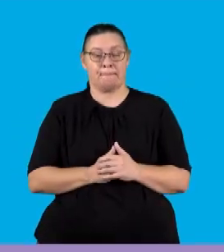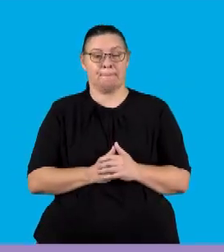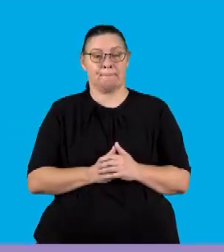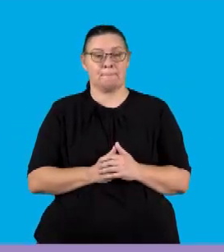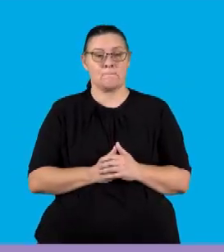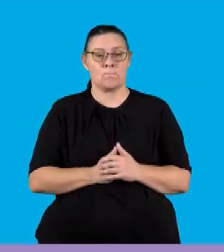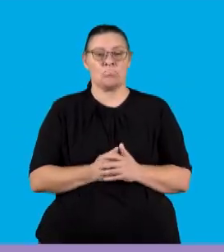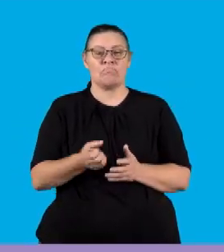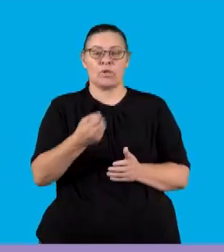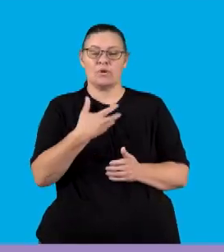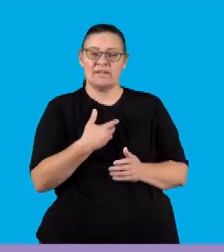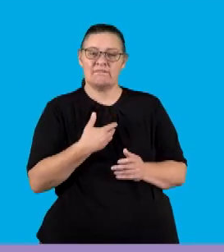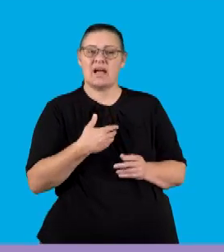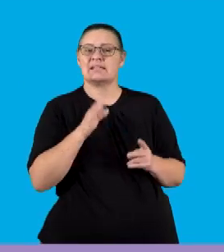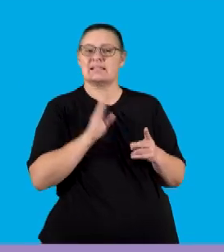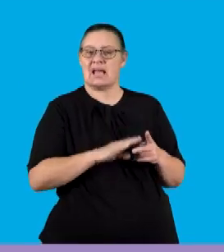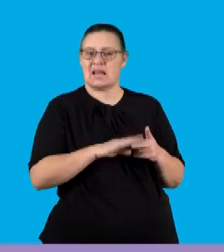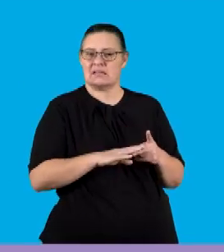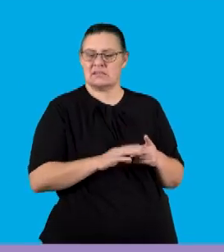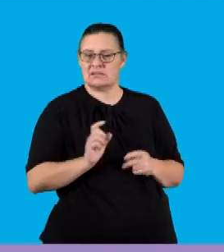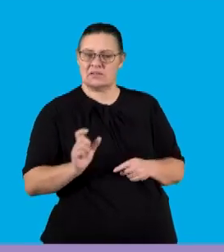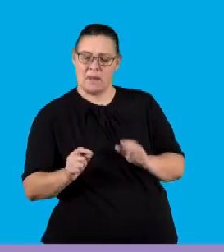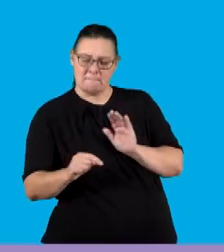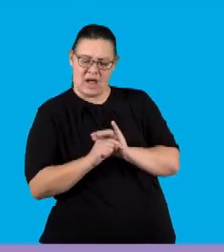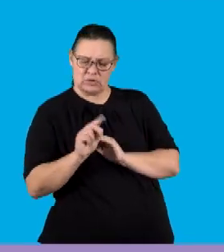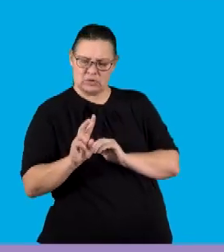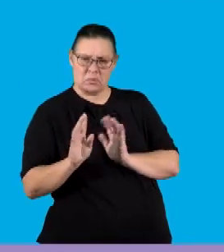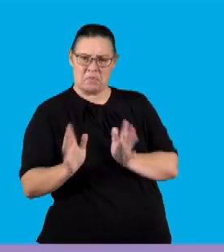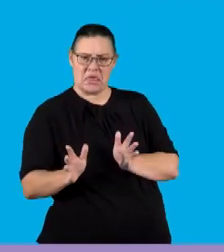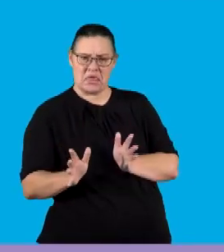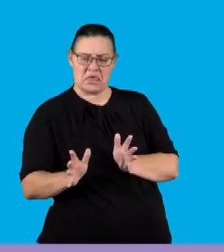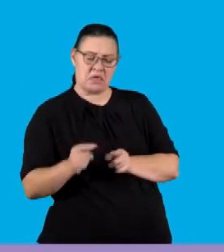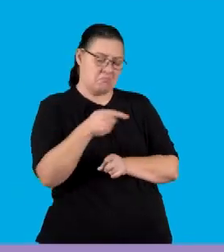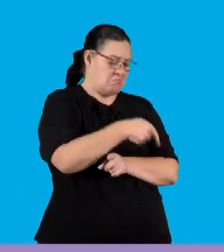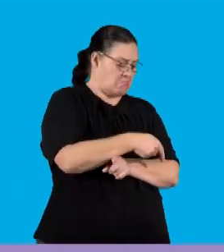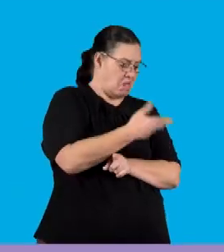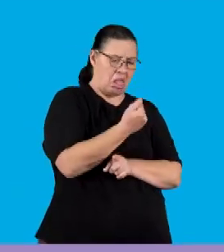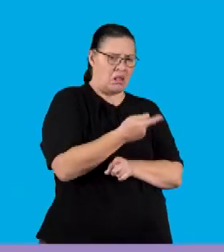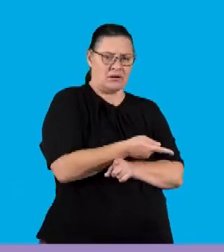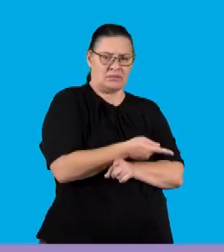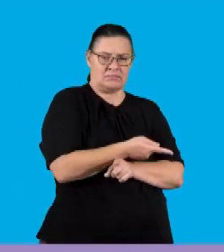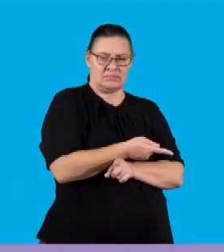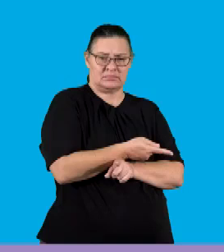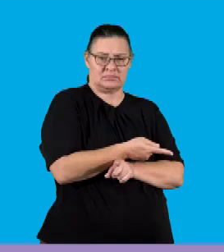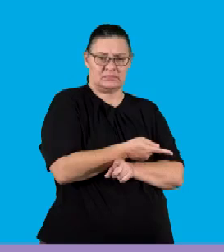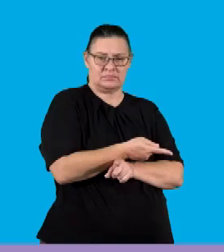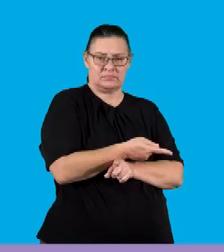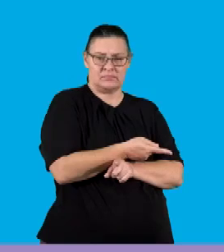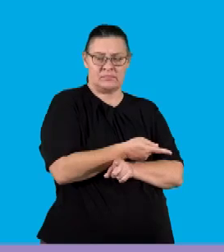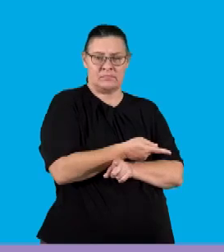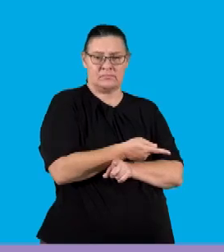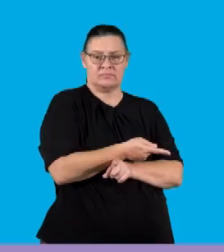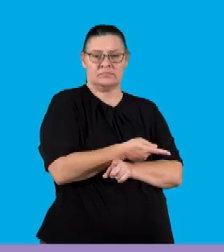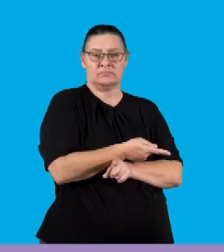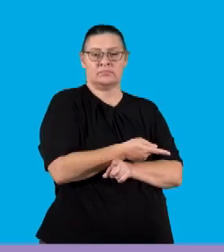Then we have only been given the second part of our rule there, and that is 2 minus